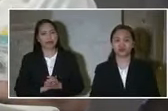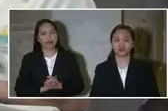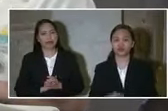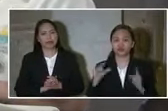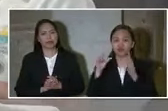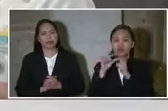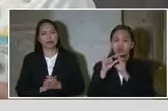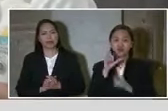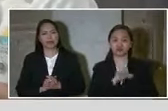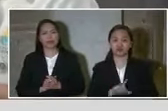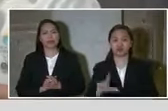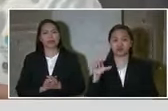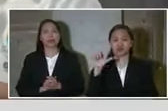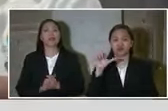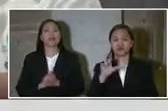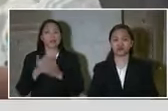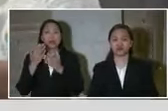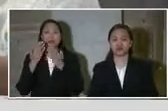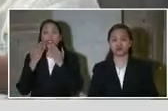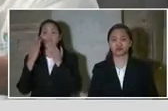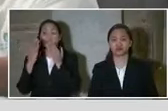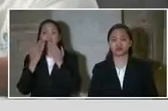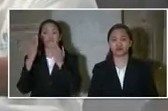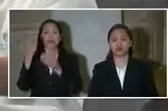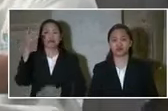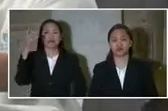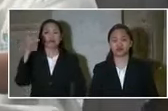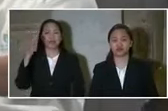The word of the Lord. Thanks be to God.